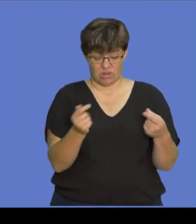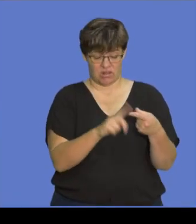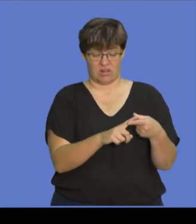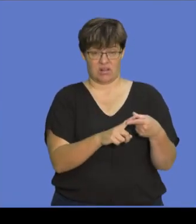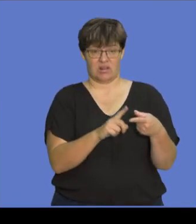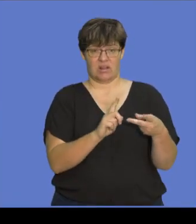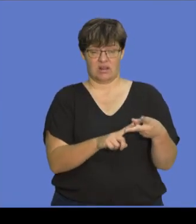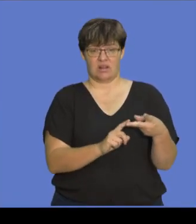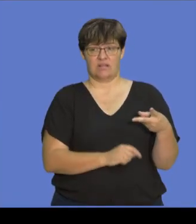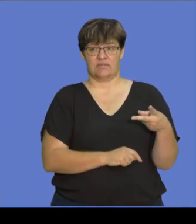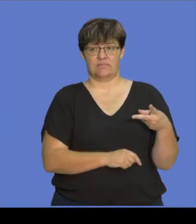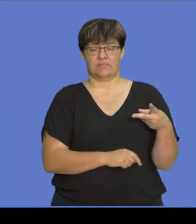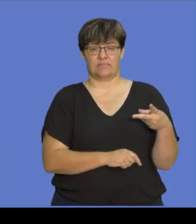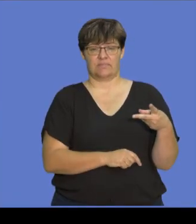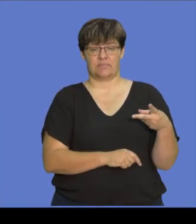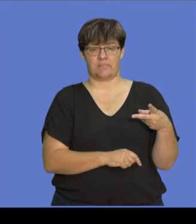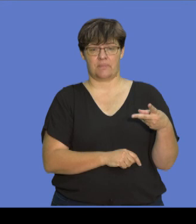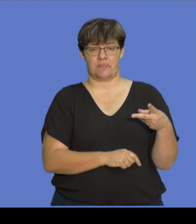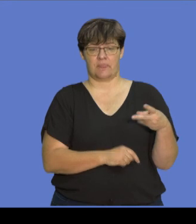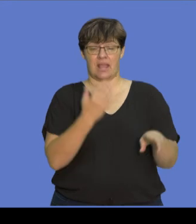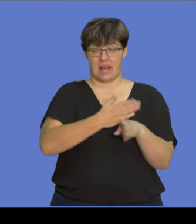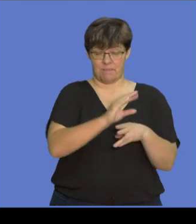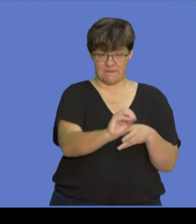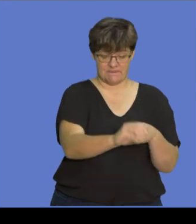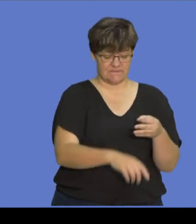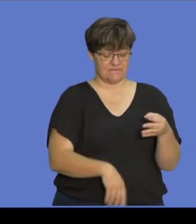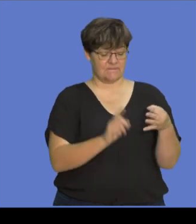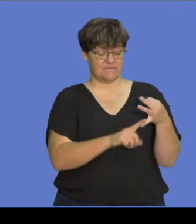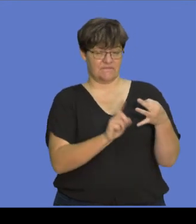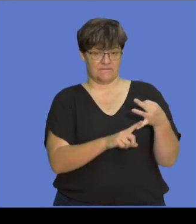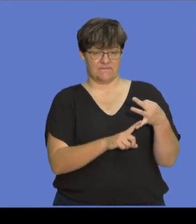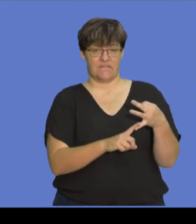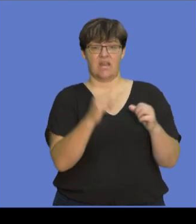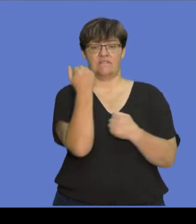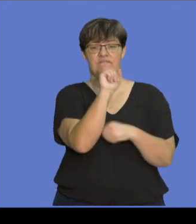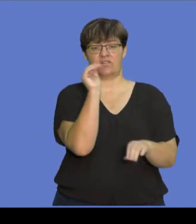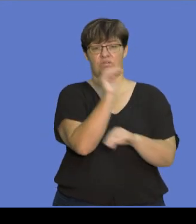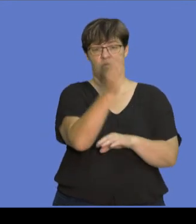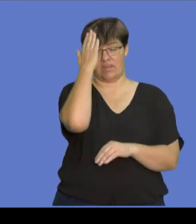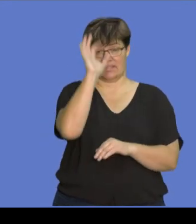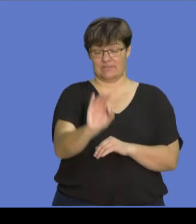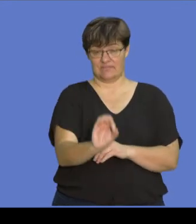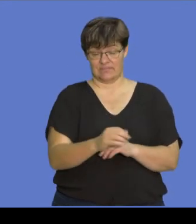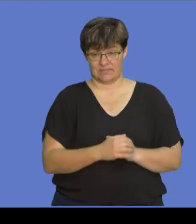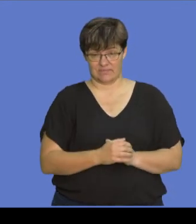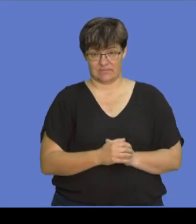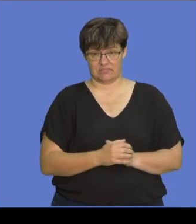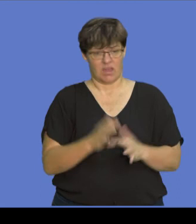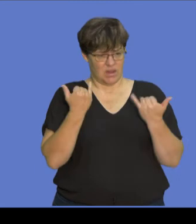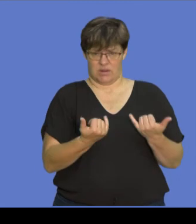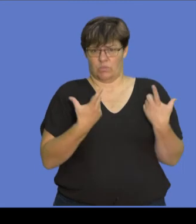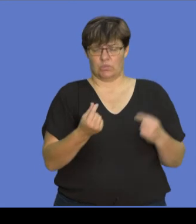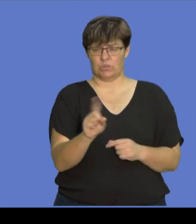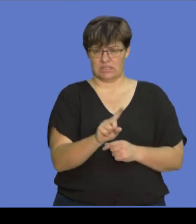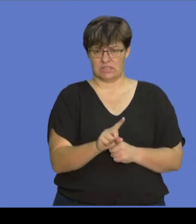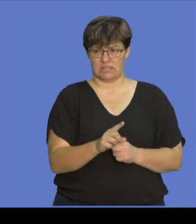got our material, we've got our labor, and we have our factory overheads. What do we do now? We